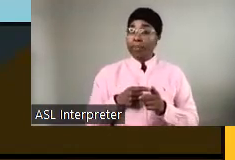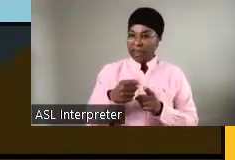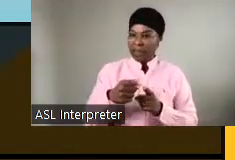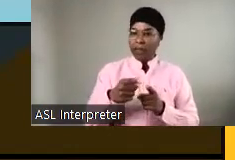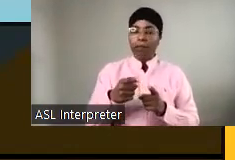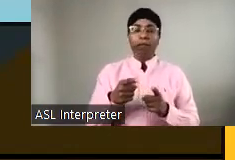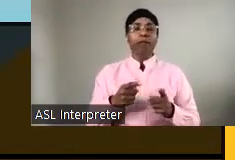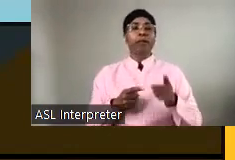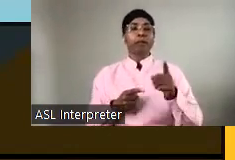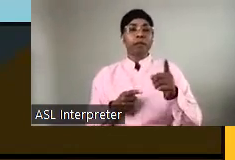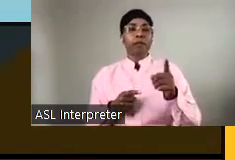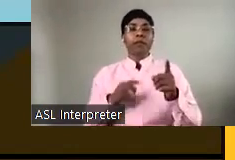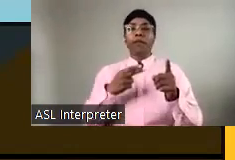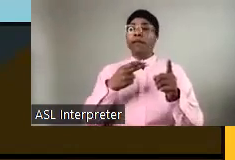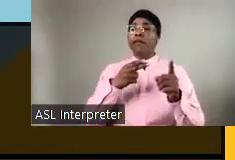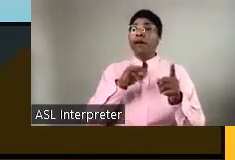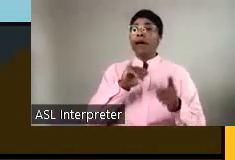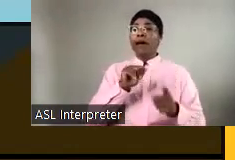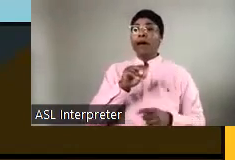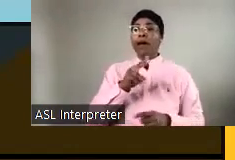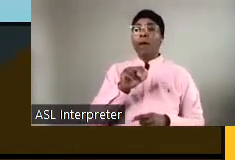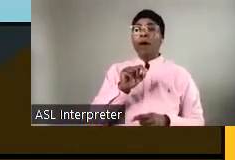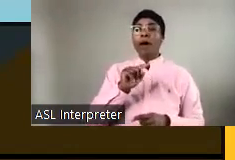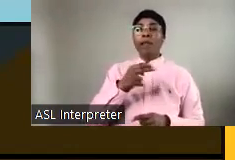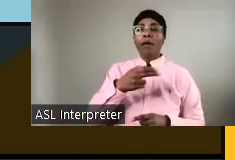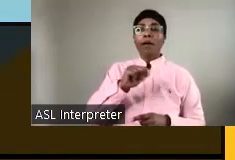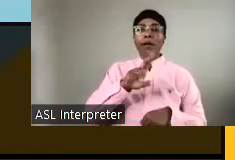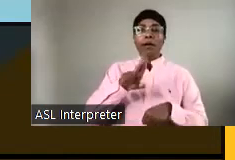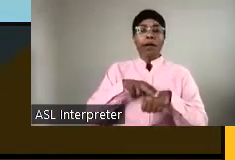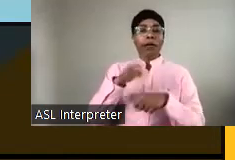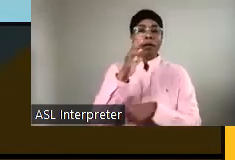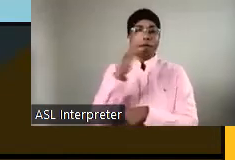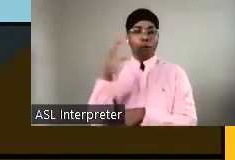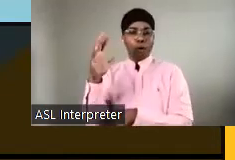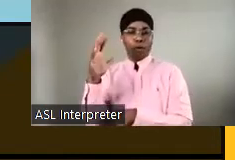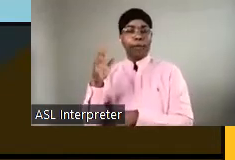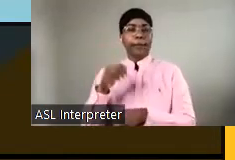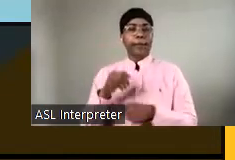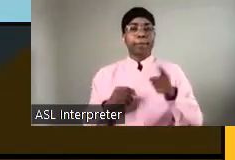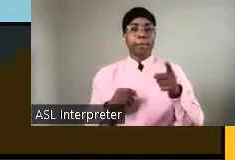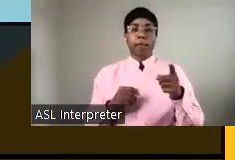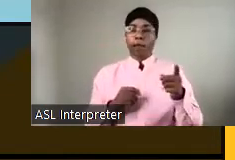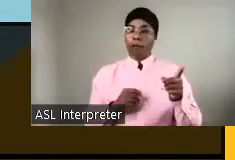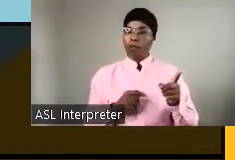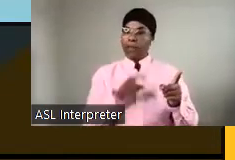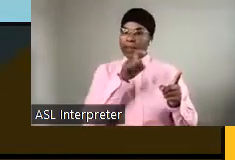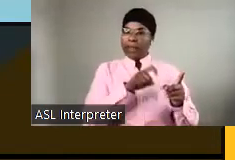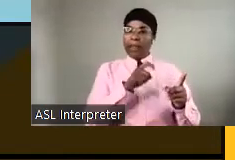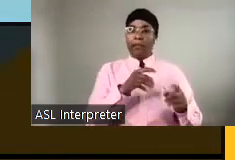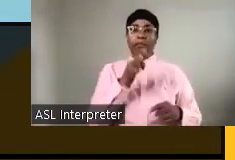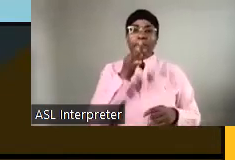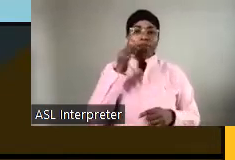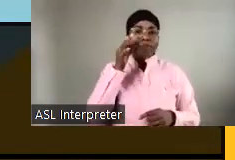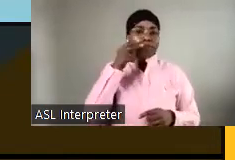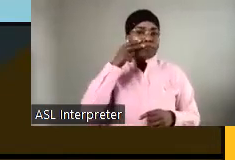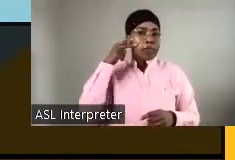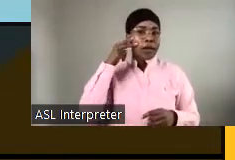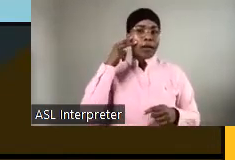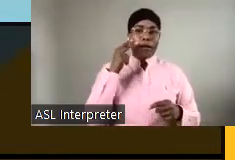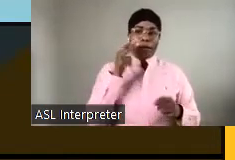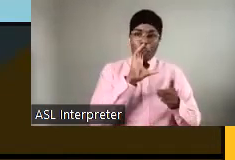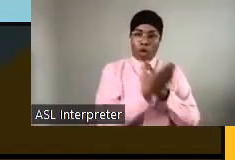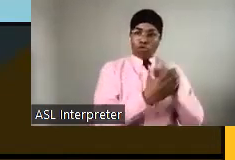useful tool to sort of incorporate both Anishinaabe community knowledge and Western science information, as well